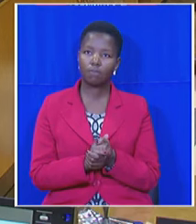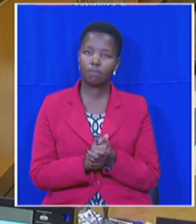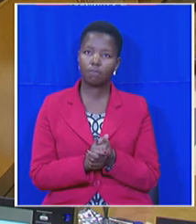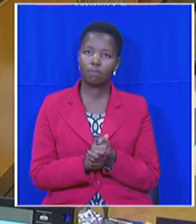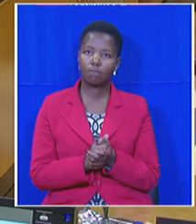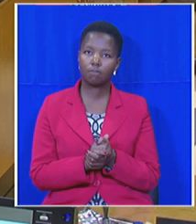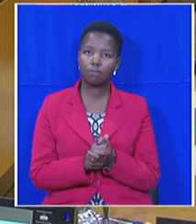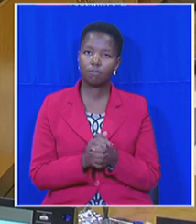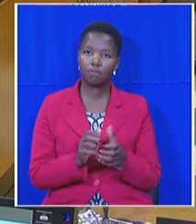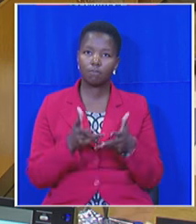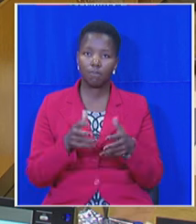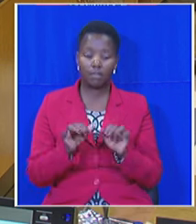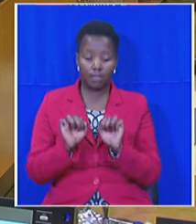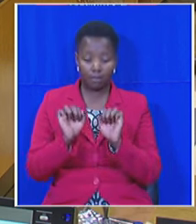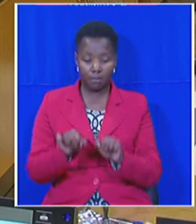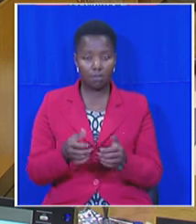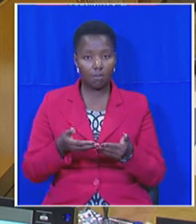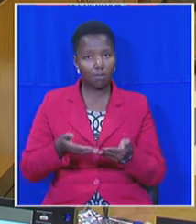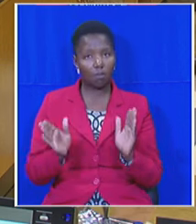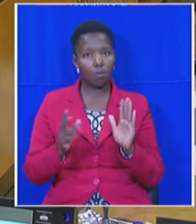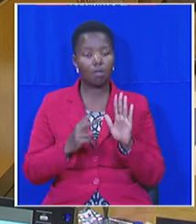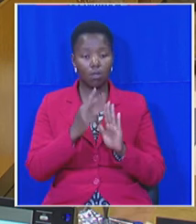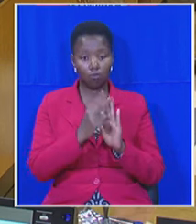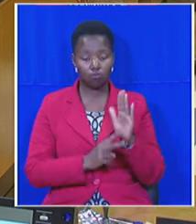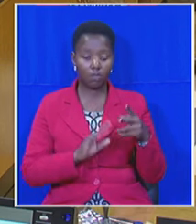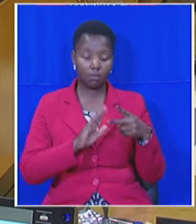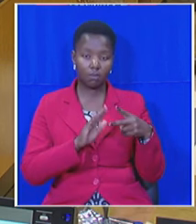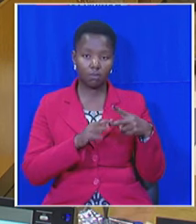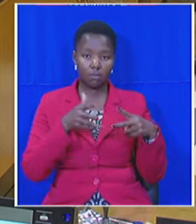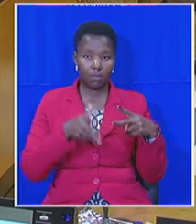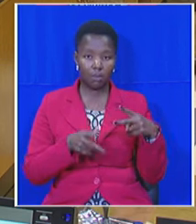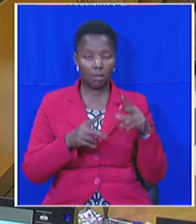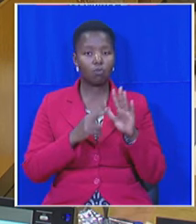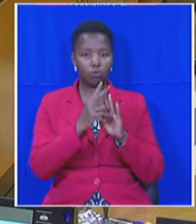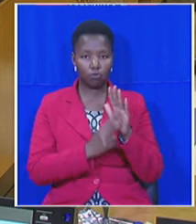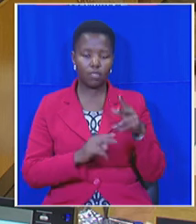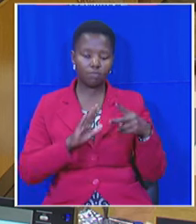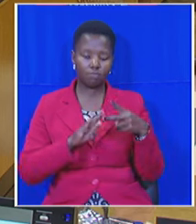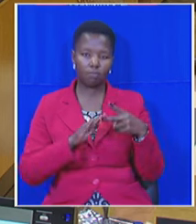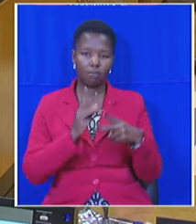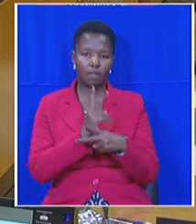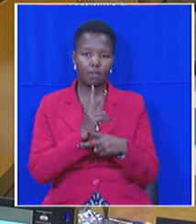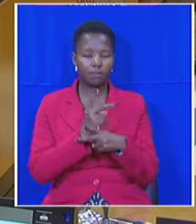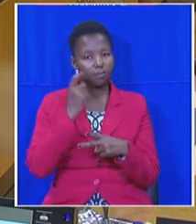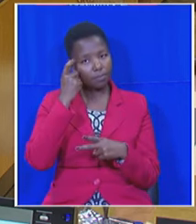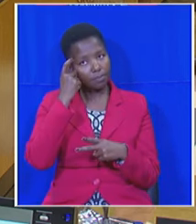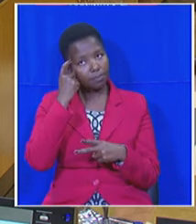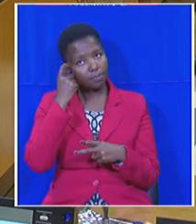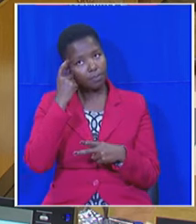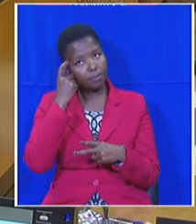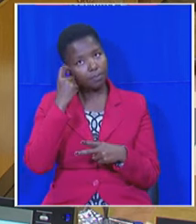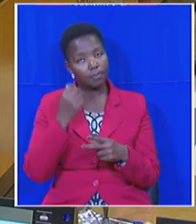It is therefore agreed that the bill can be read the second time. The Secretary will read the bill for the second time.